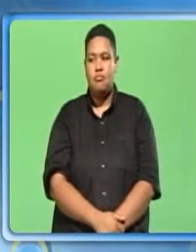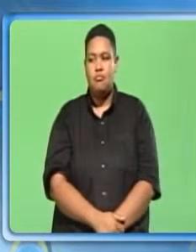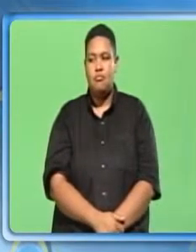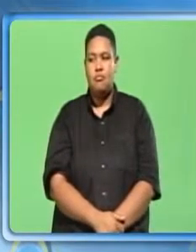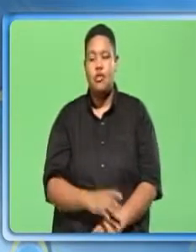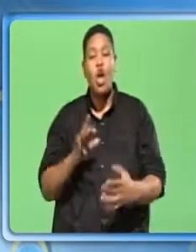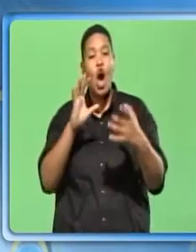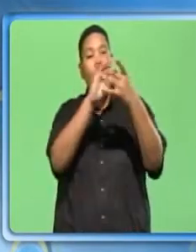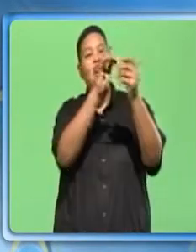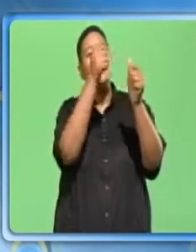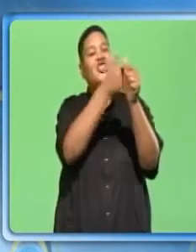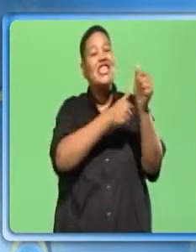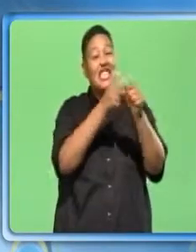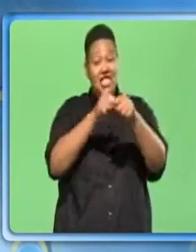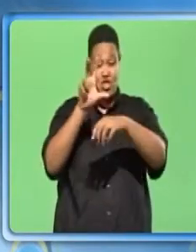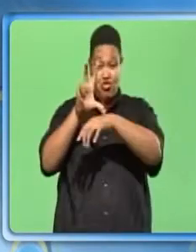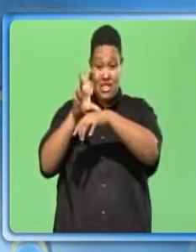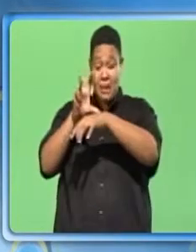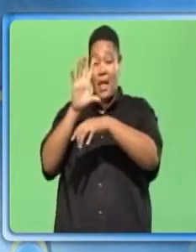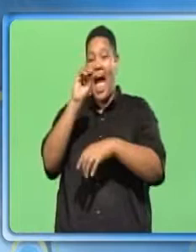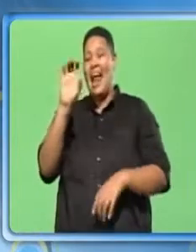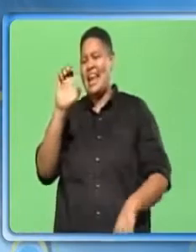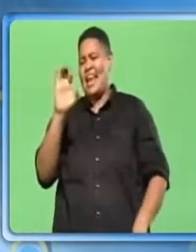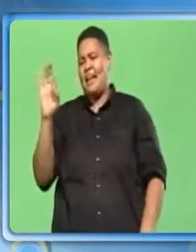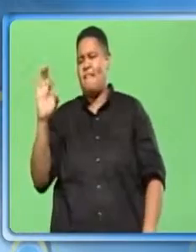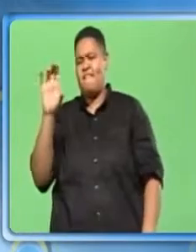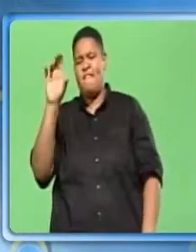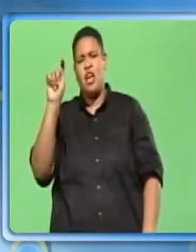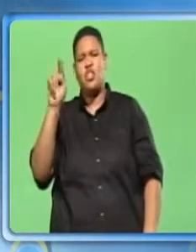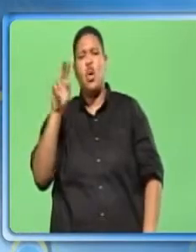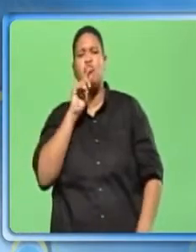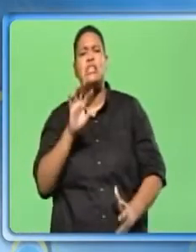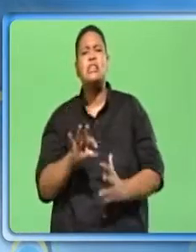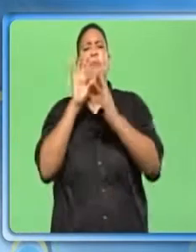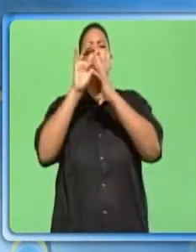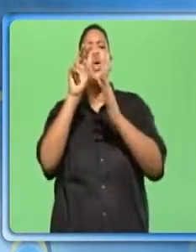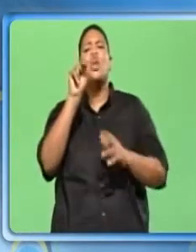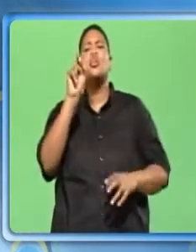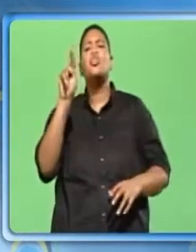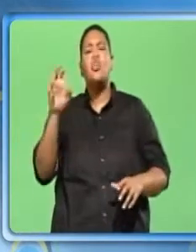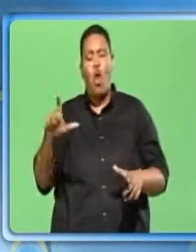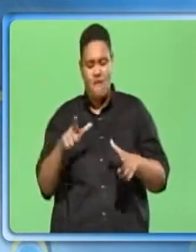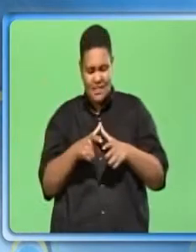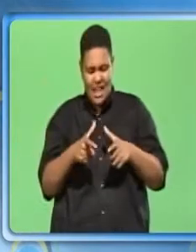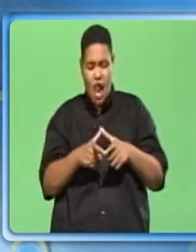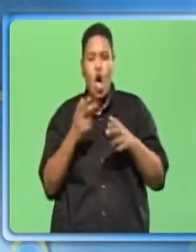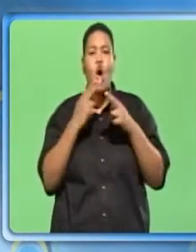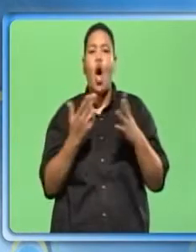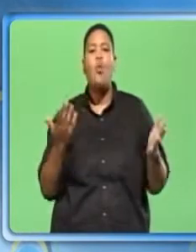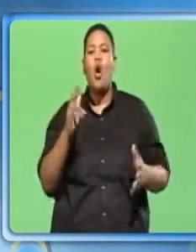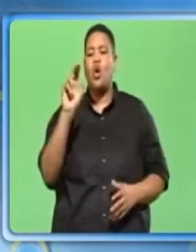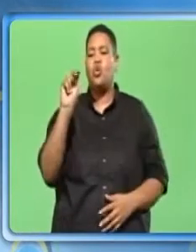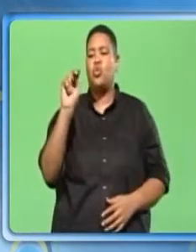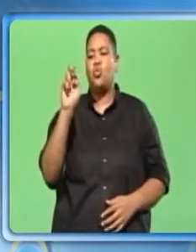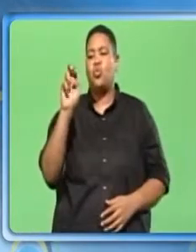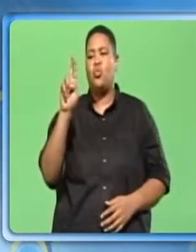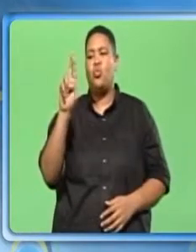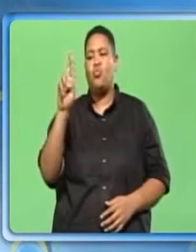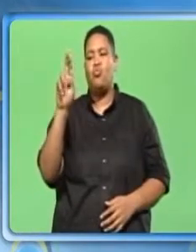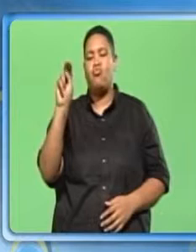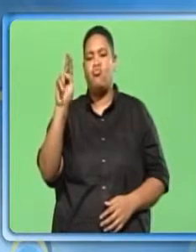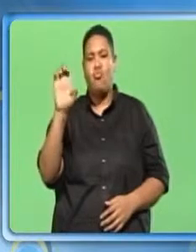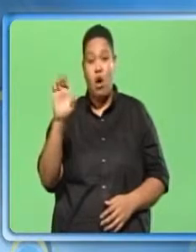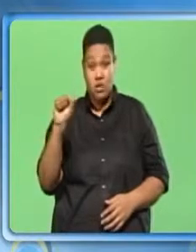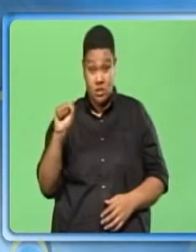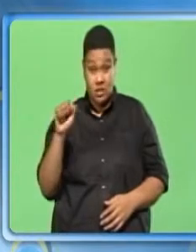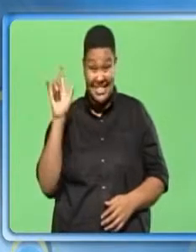Connected to each receptor and effector are specialized nerve cells called neurons. Neurons